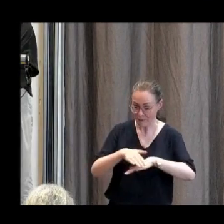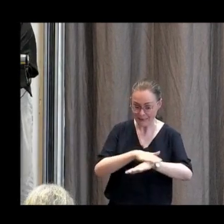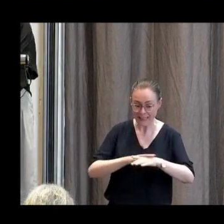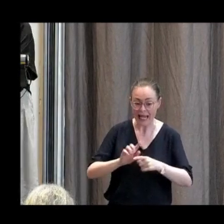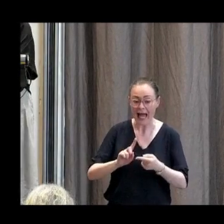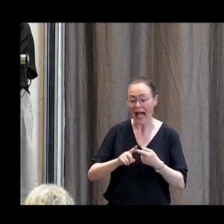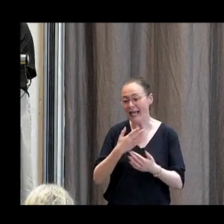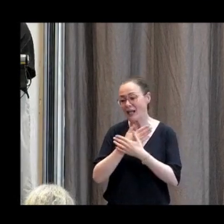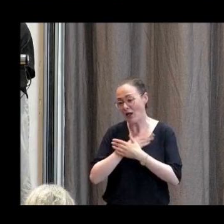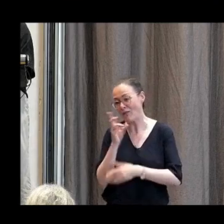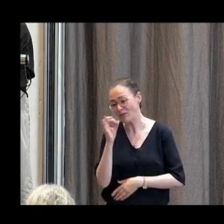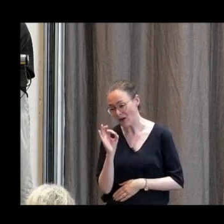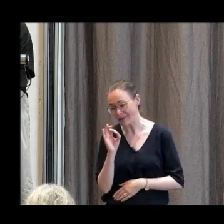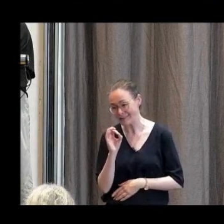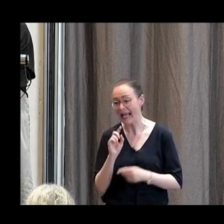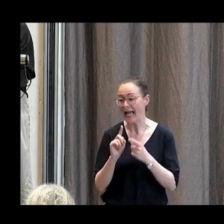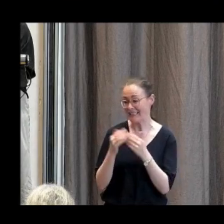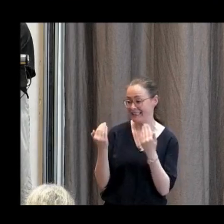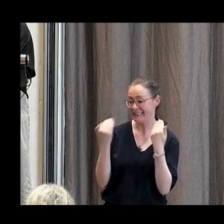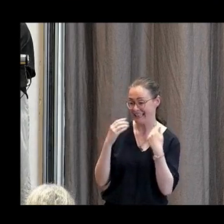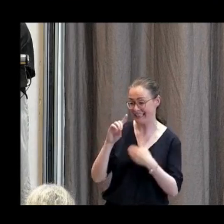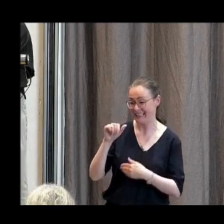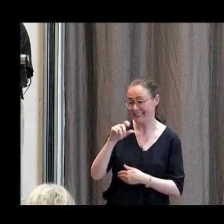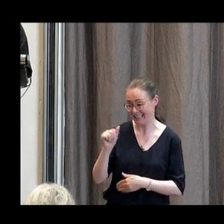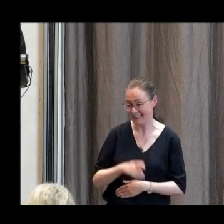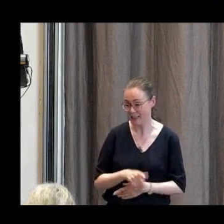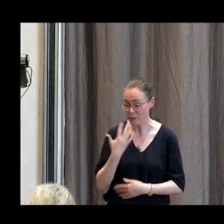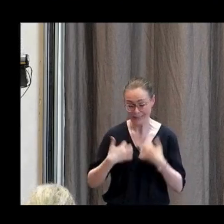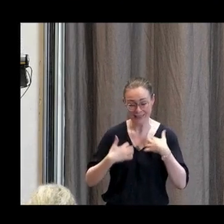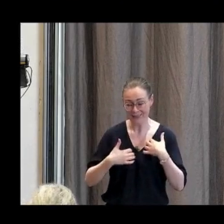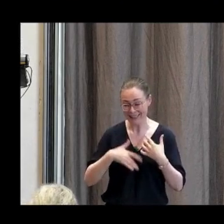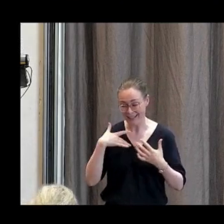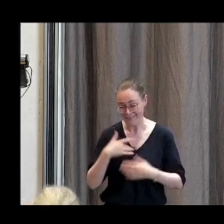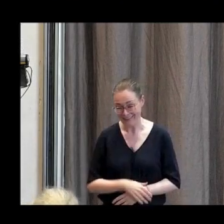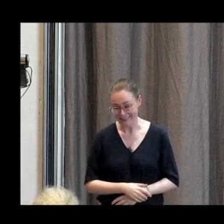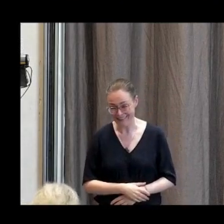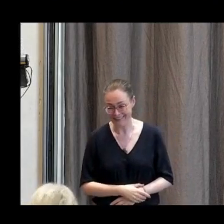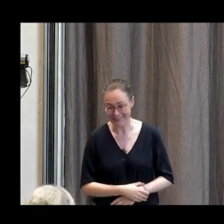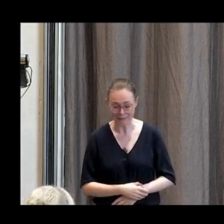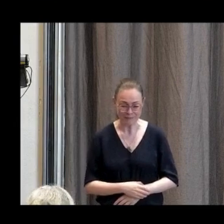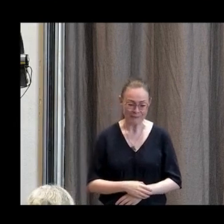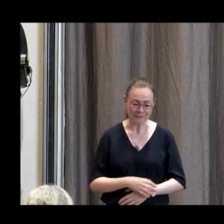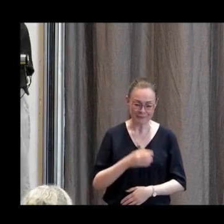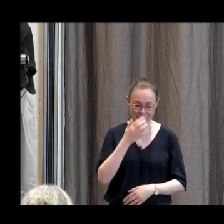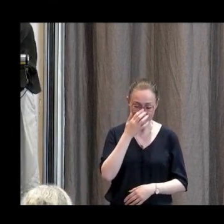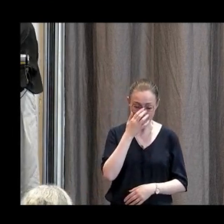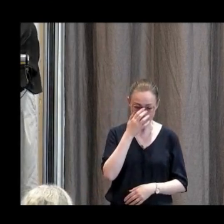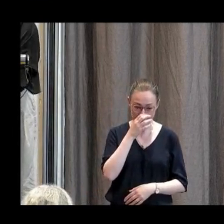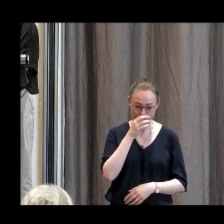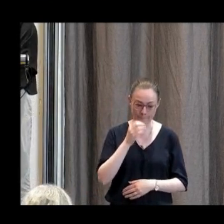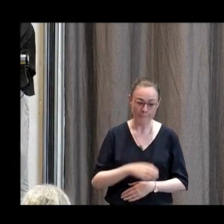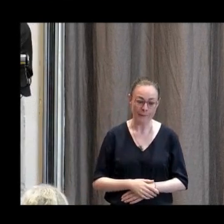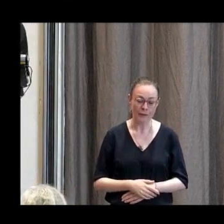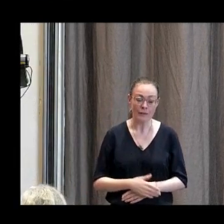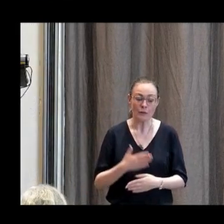love dogs and data, so that makes life interesting. Okay, so just